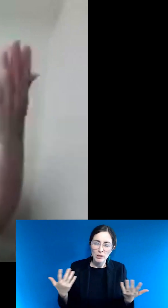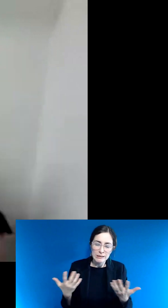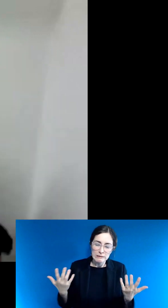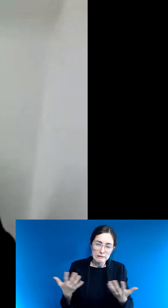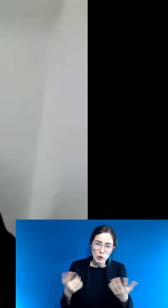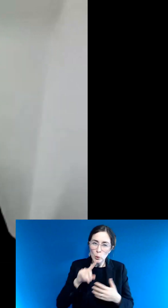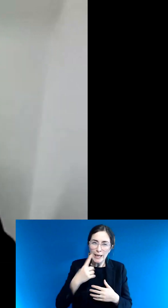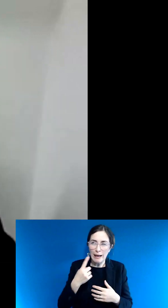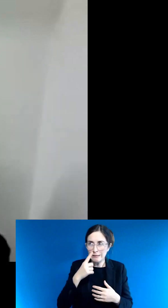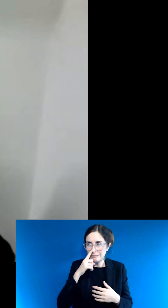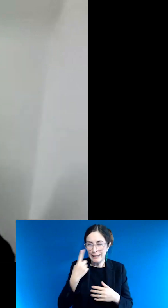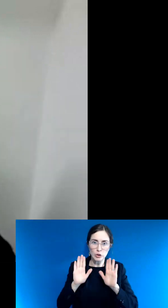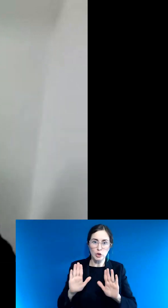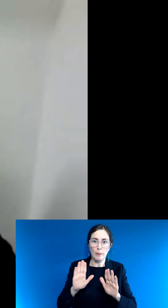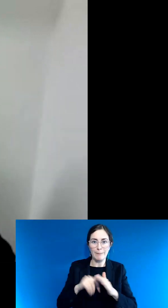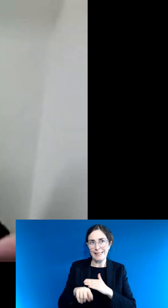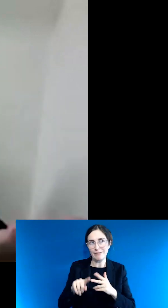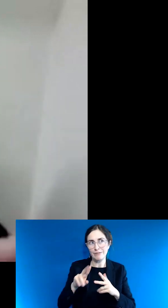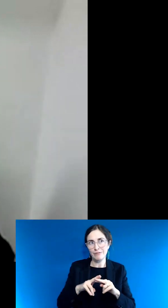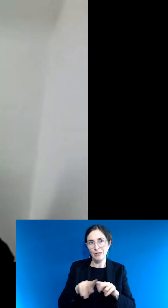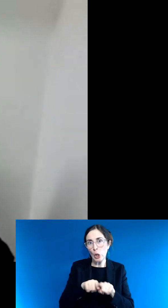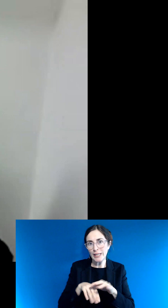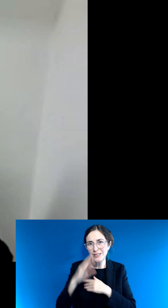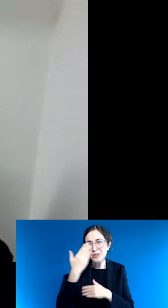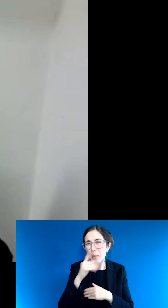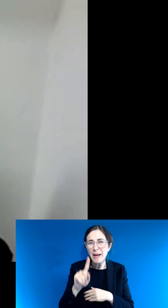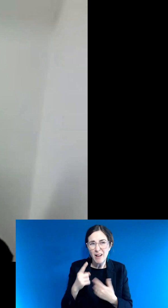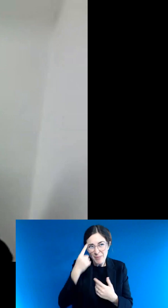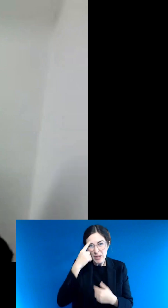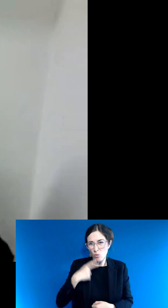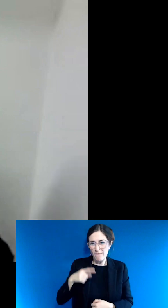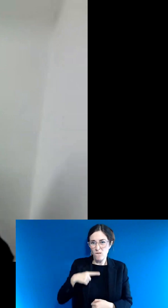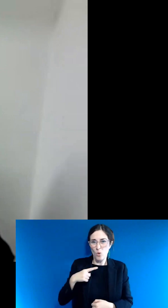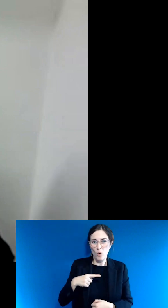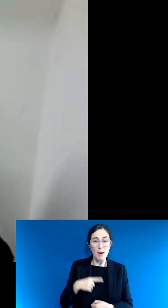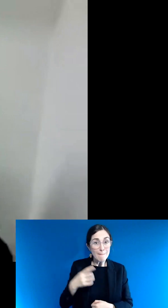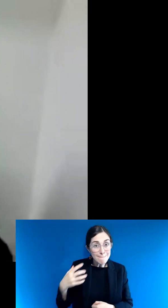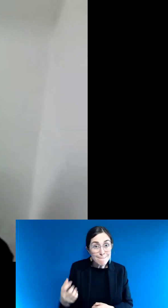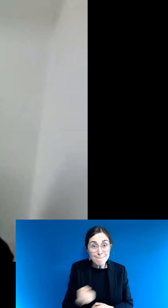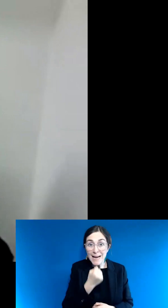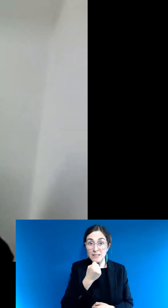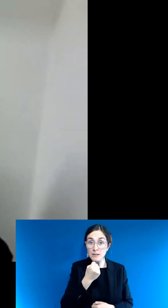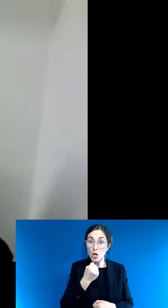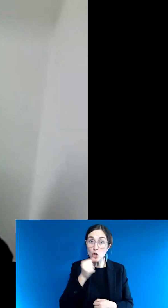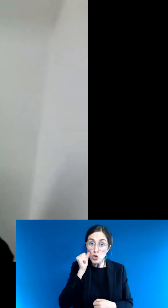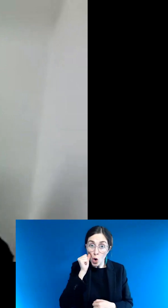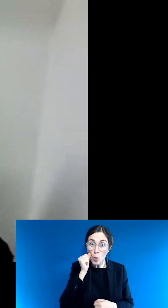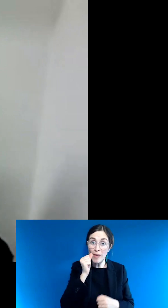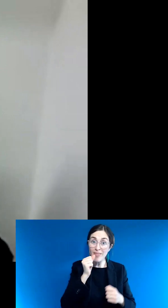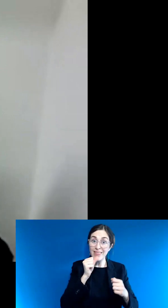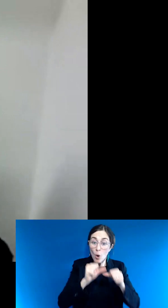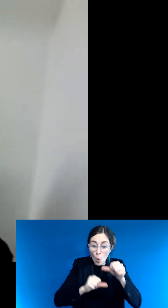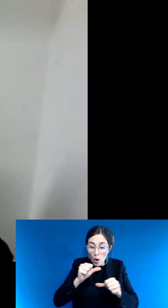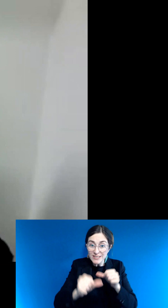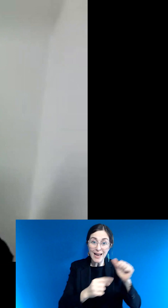can't stop whatever's happening at school anyway, but my thing would be why. Are they going to look up things in alphabetical order? Do they